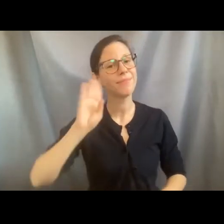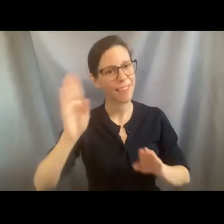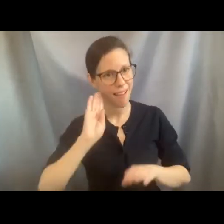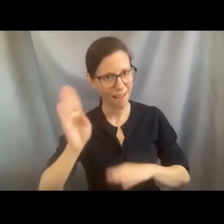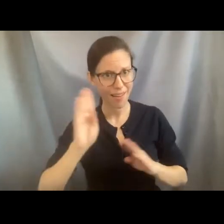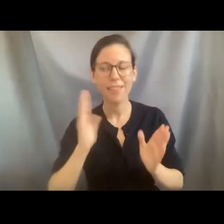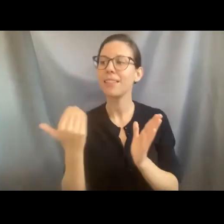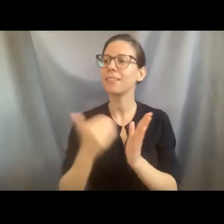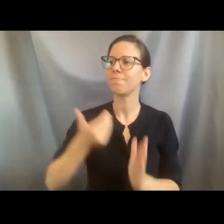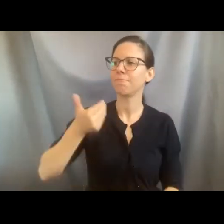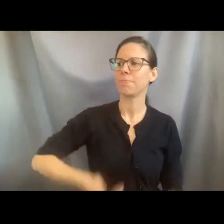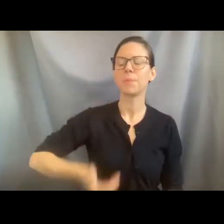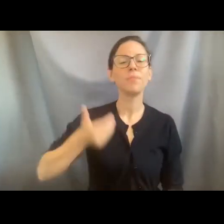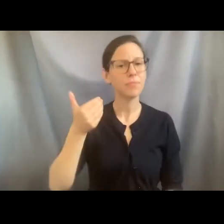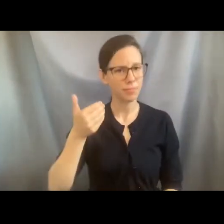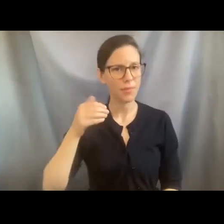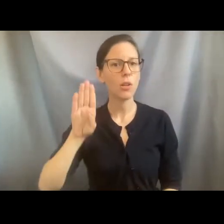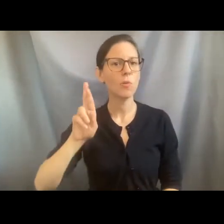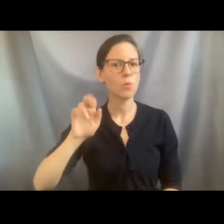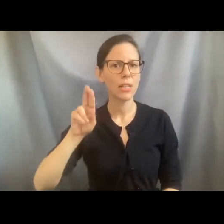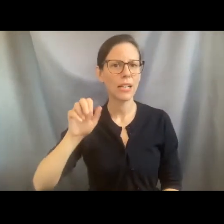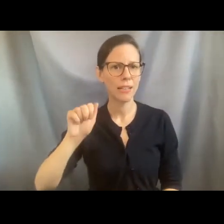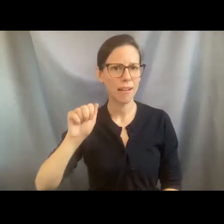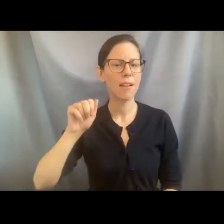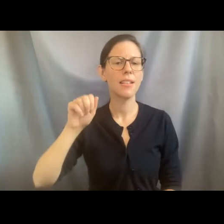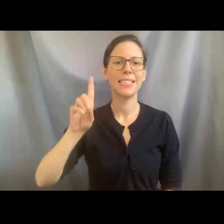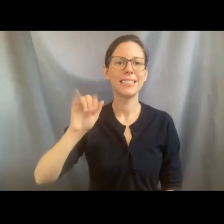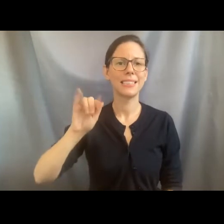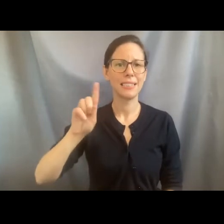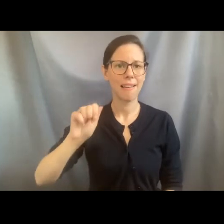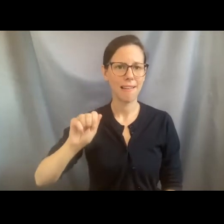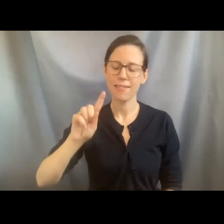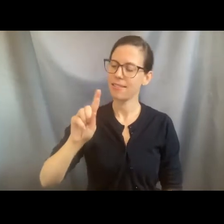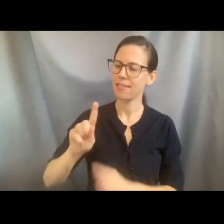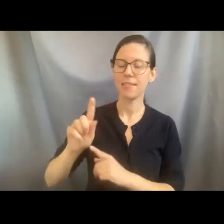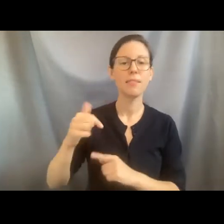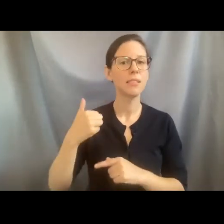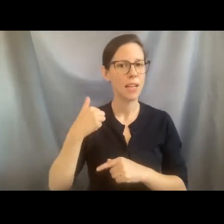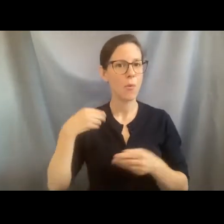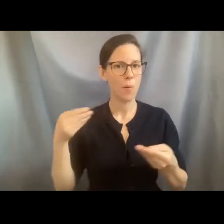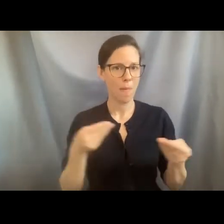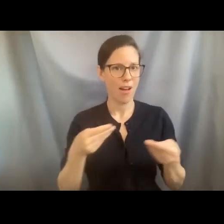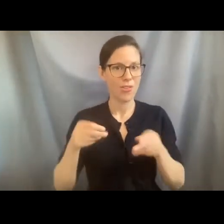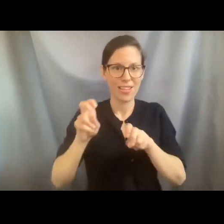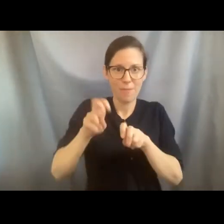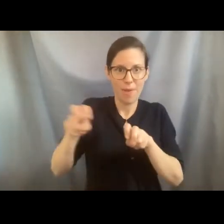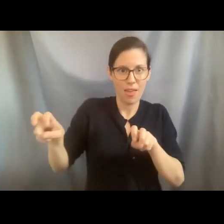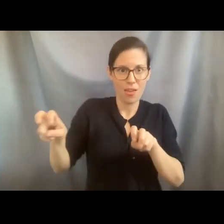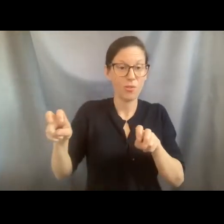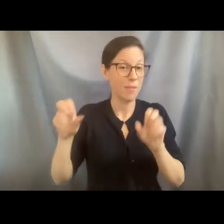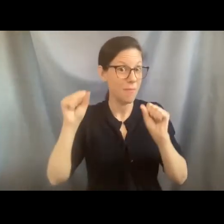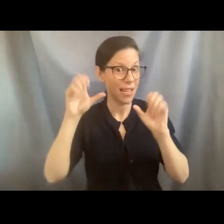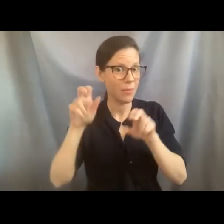will be moderating this panel. We have an incredible panel for you today, actually three. But before we get into